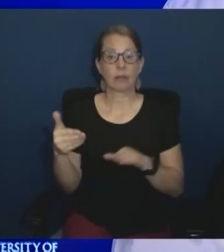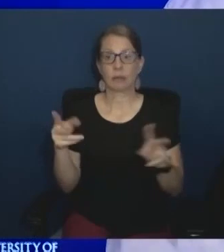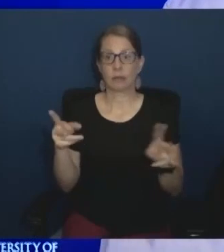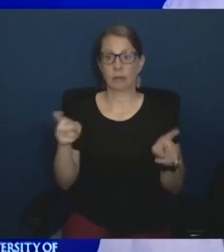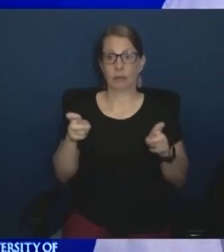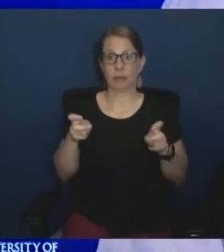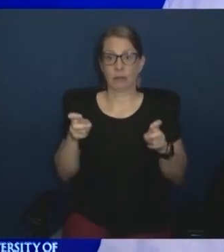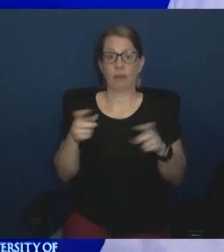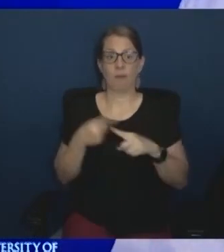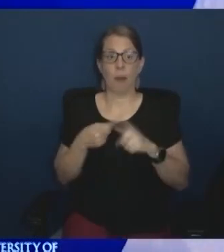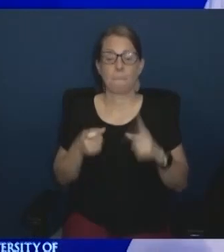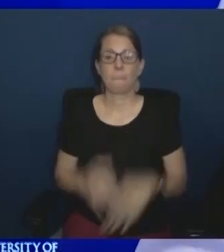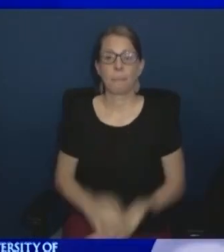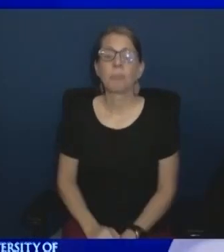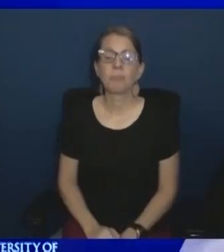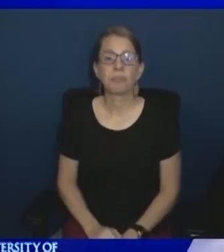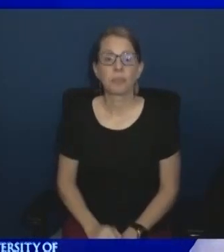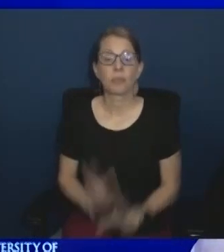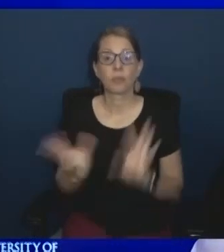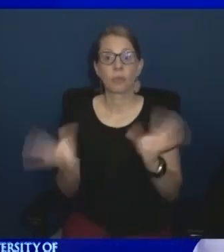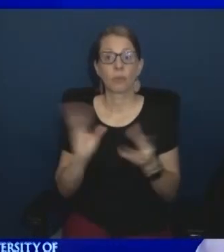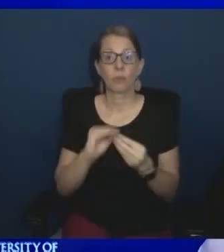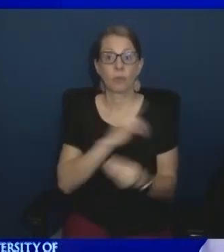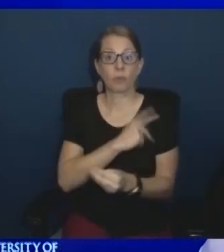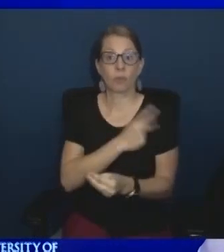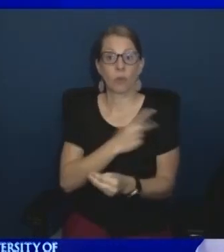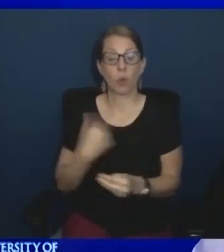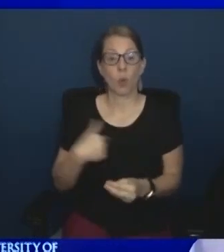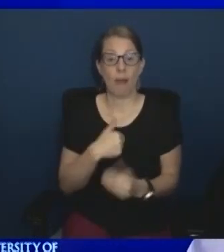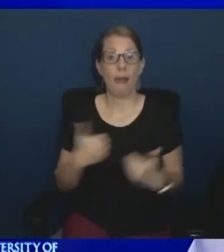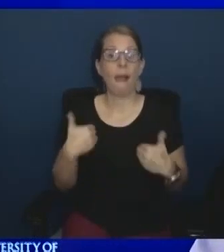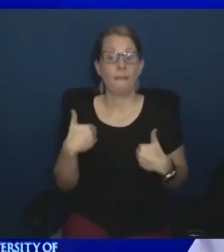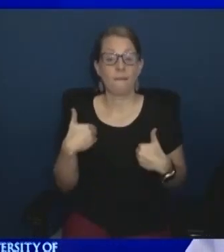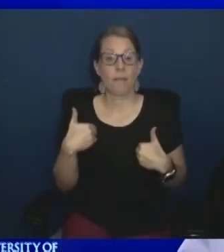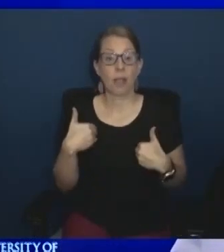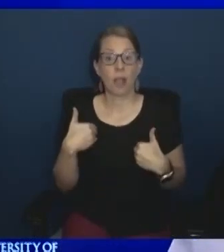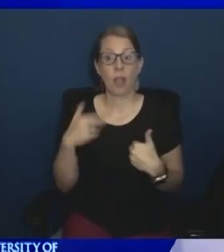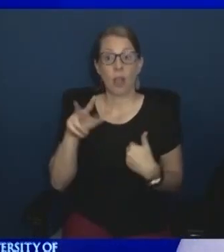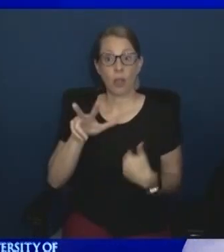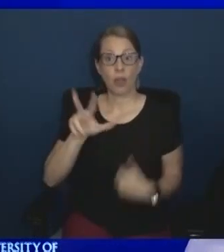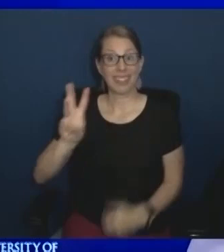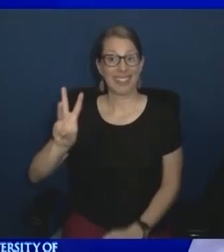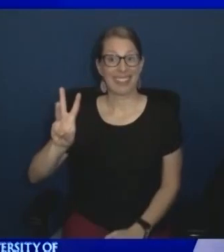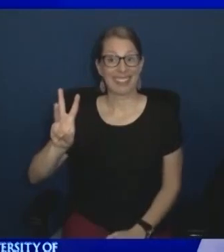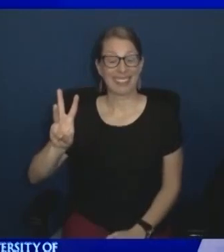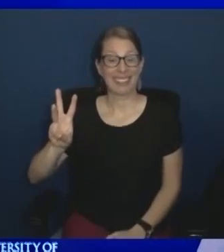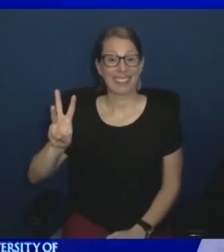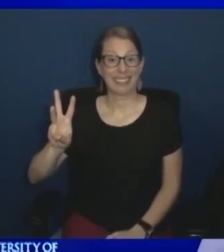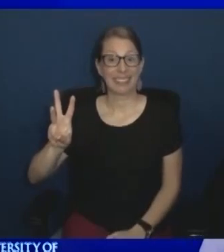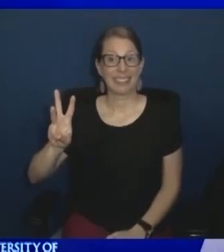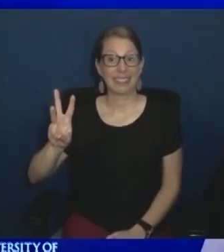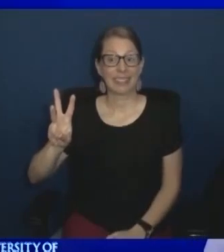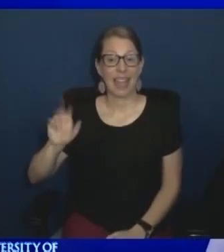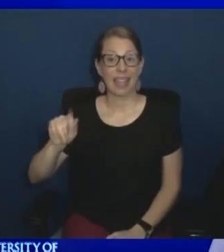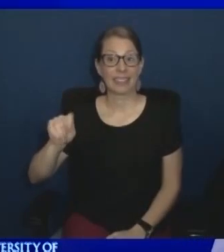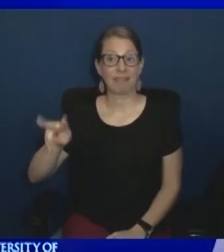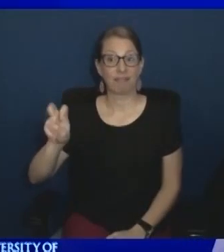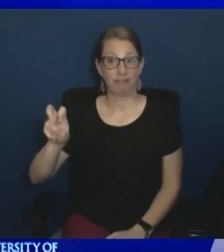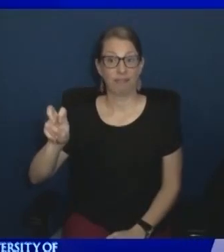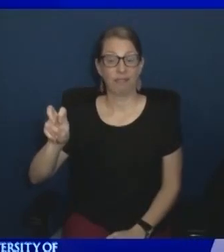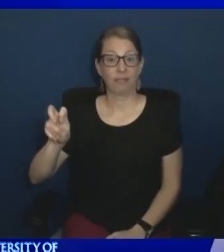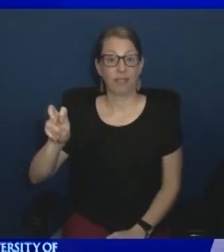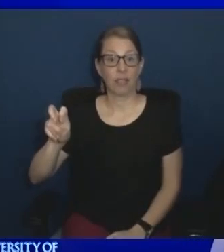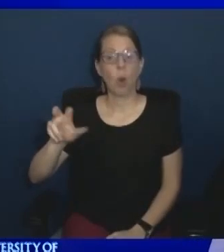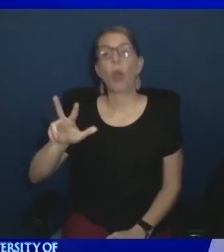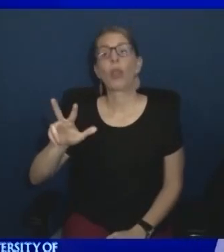So of our total patients that we have, of the 36, or of the 38